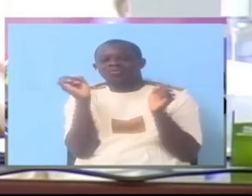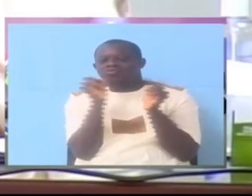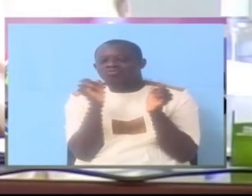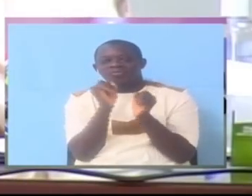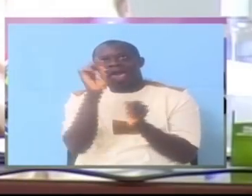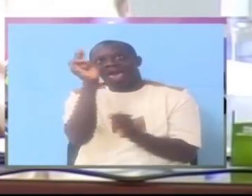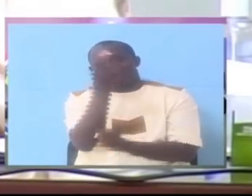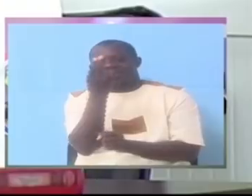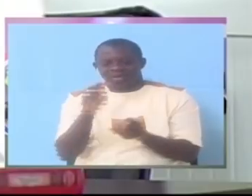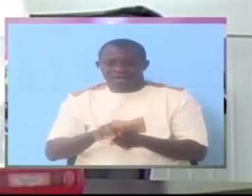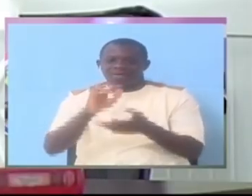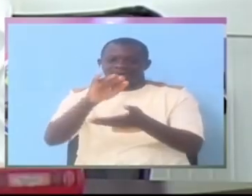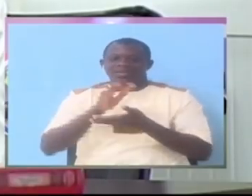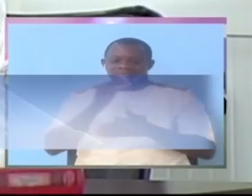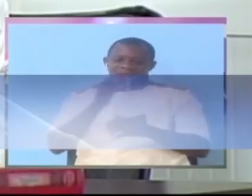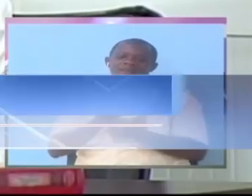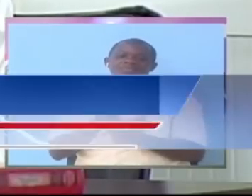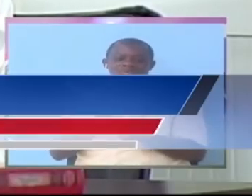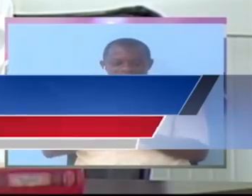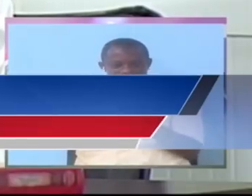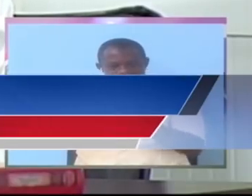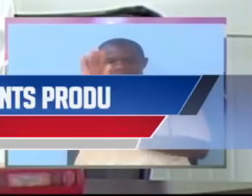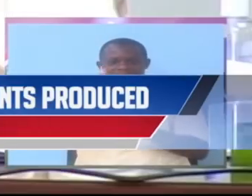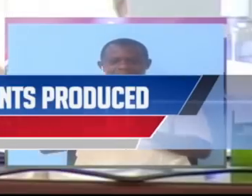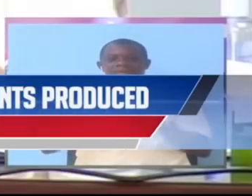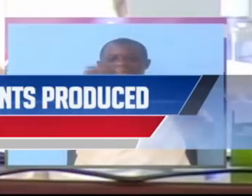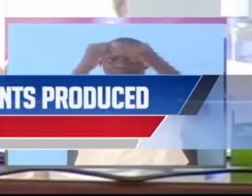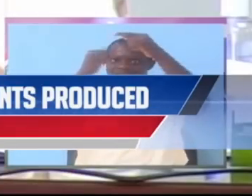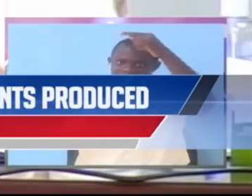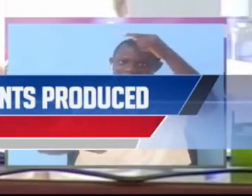Could you send me the list? Holy cow.